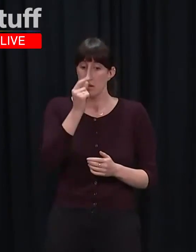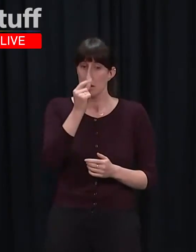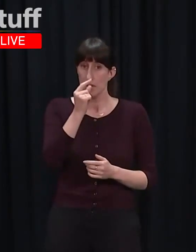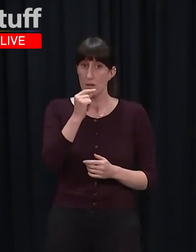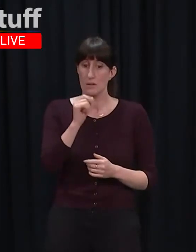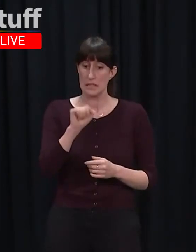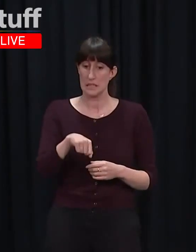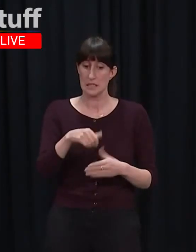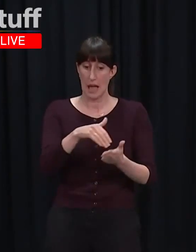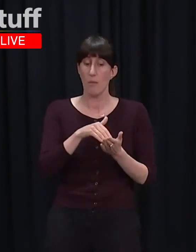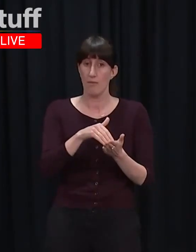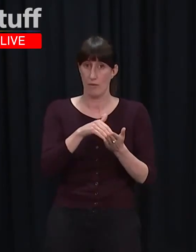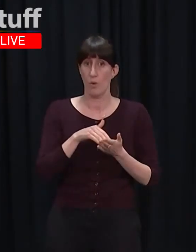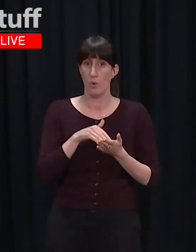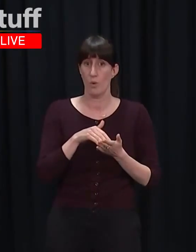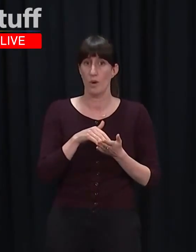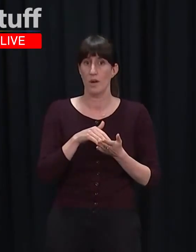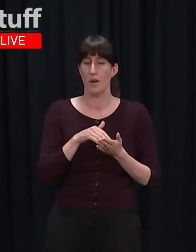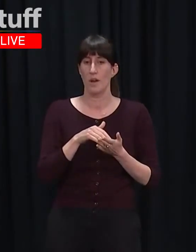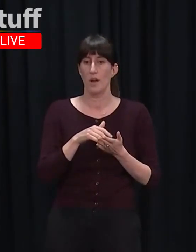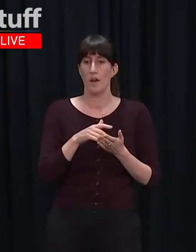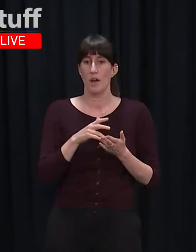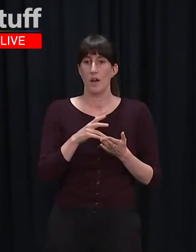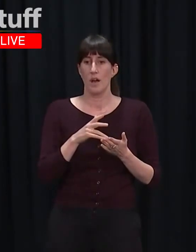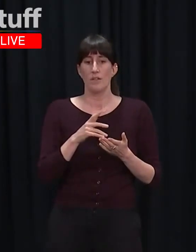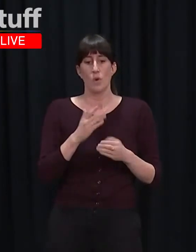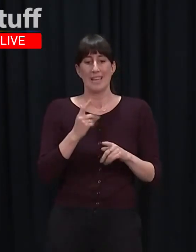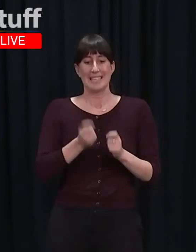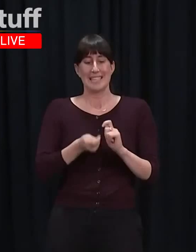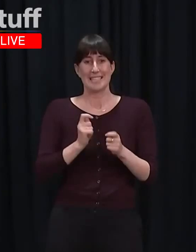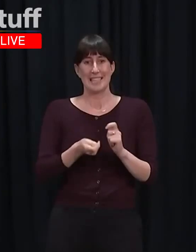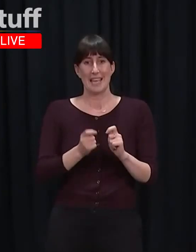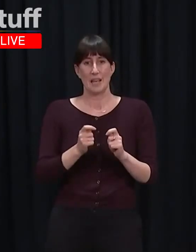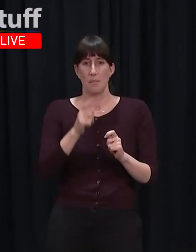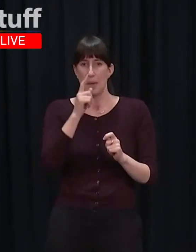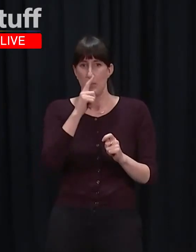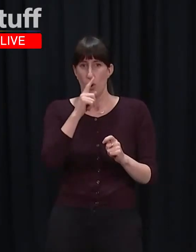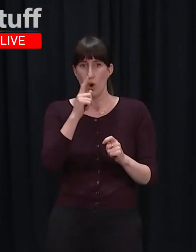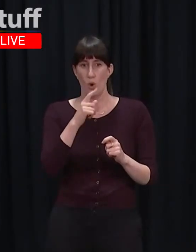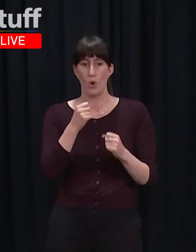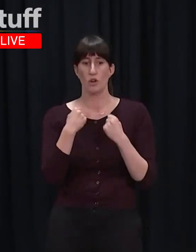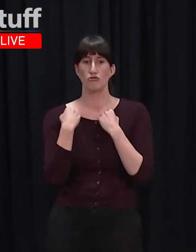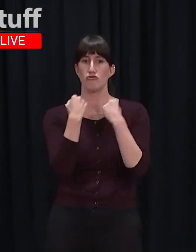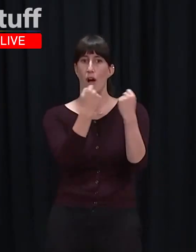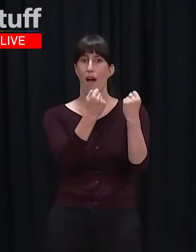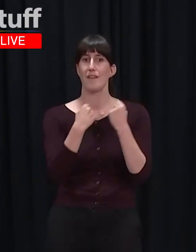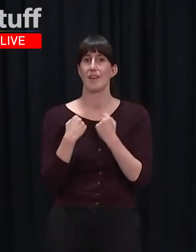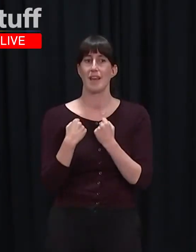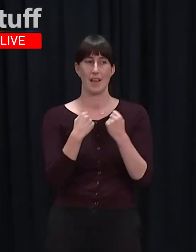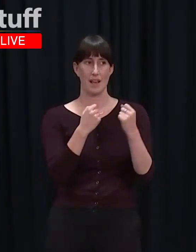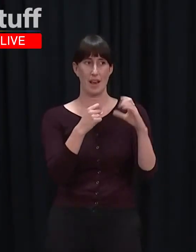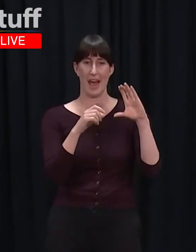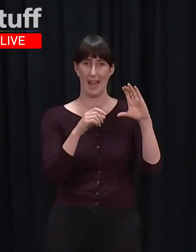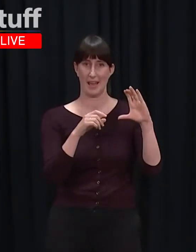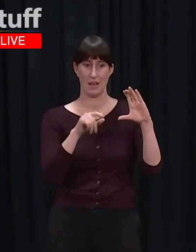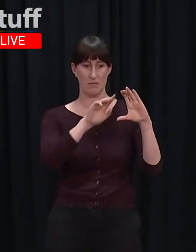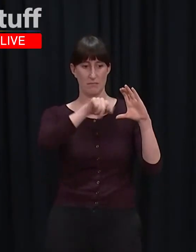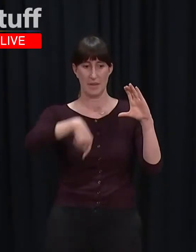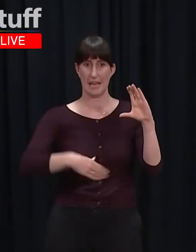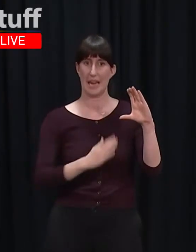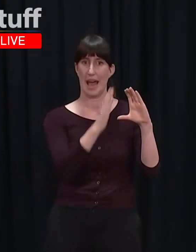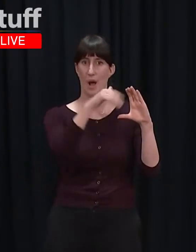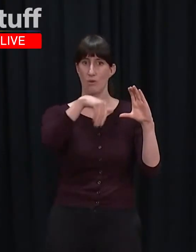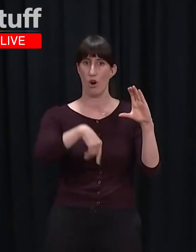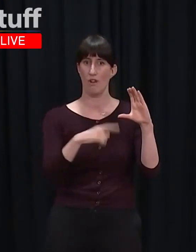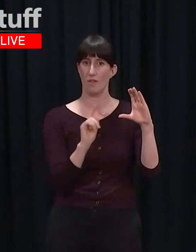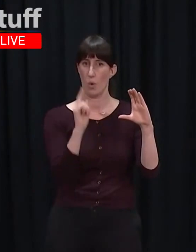role in testing that workforce that is driving across the boundary, but not at the boundary, because also it's not actually a